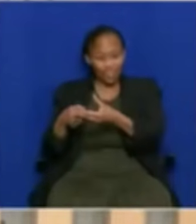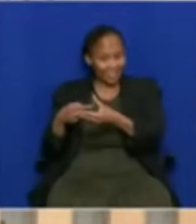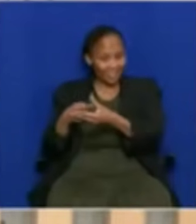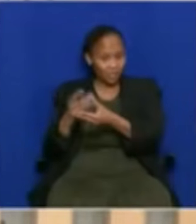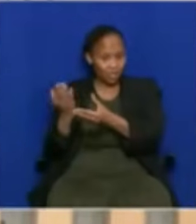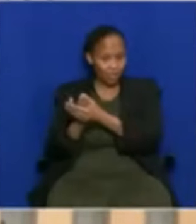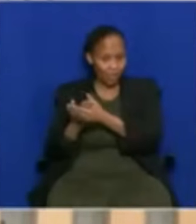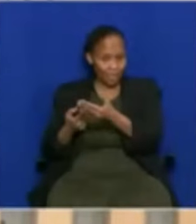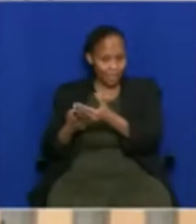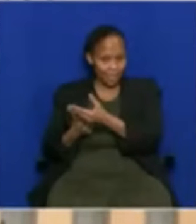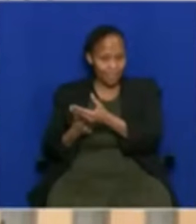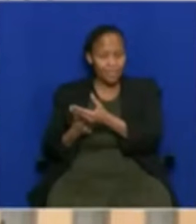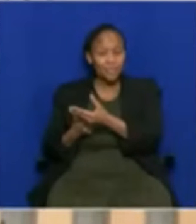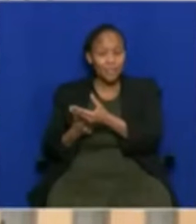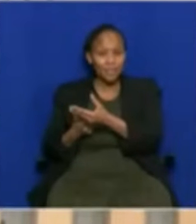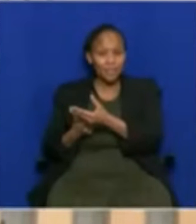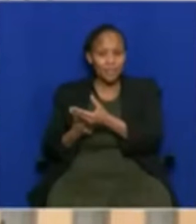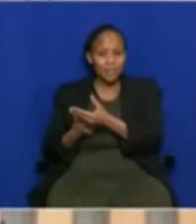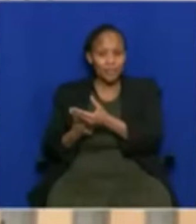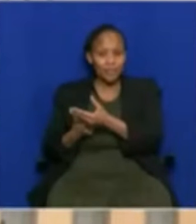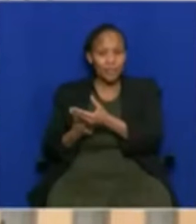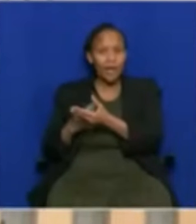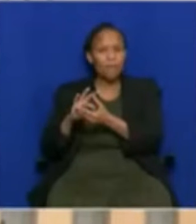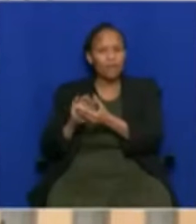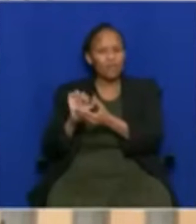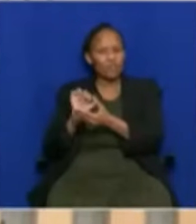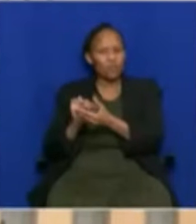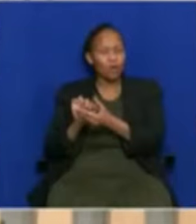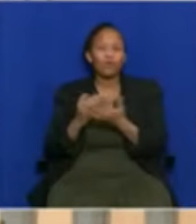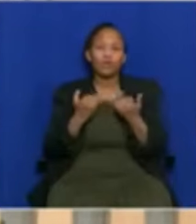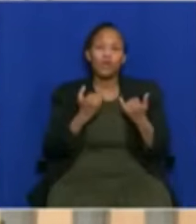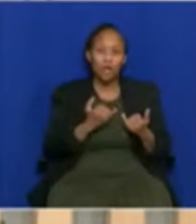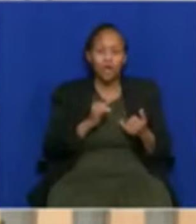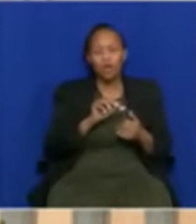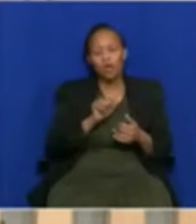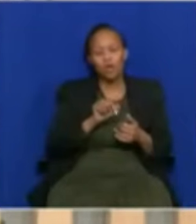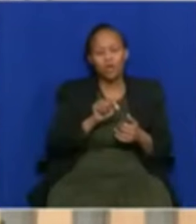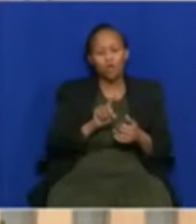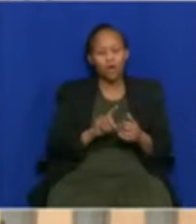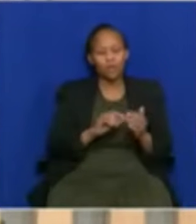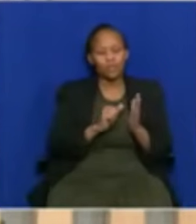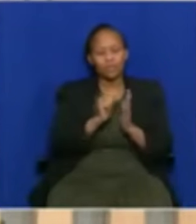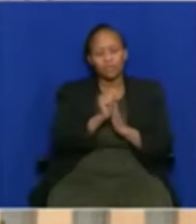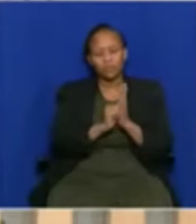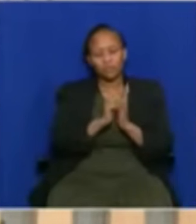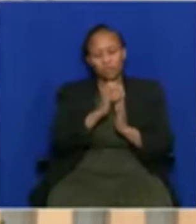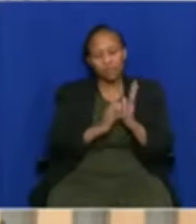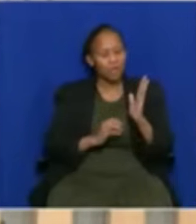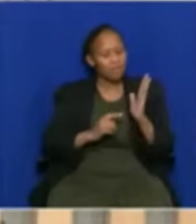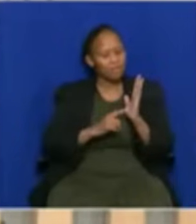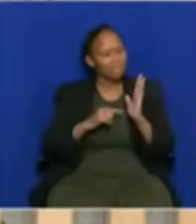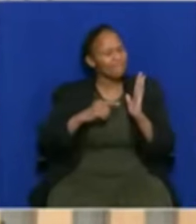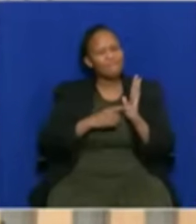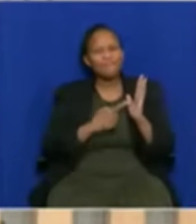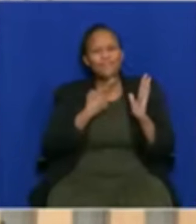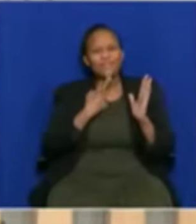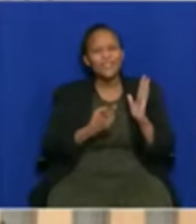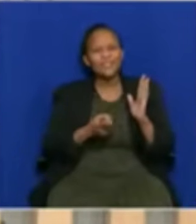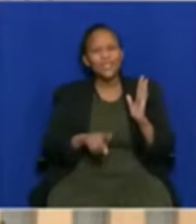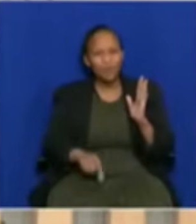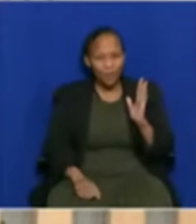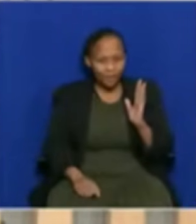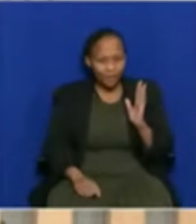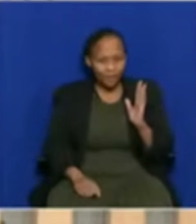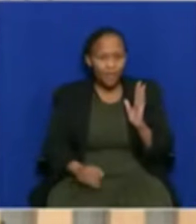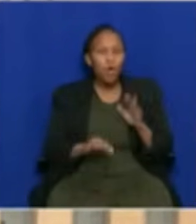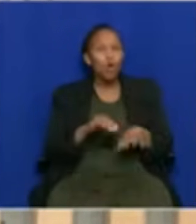regarding head to the A1 statement and what it tells you, what other extra information did the